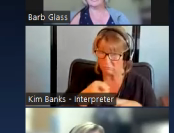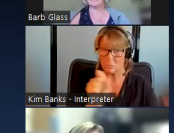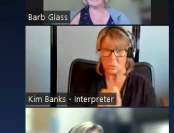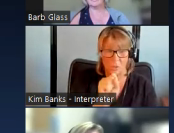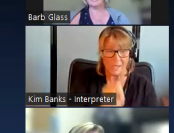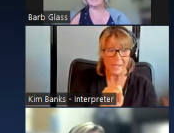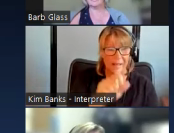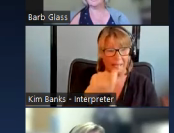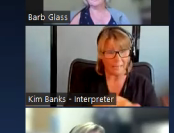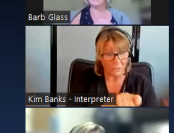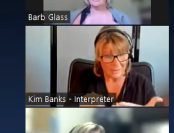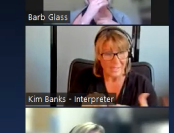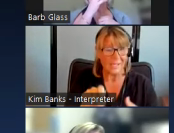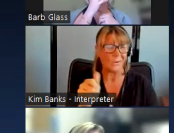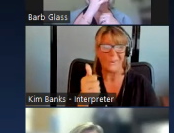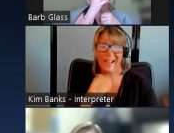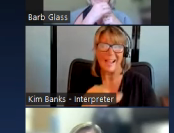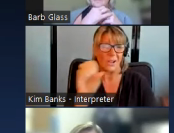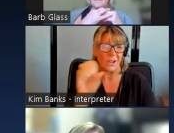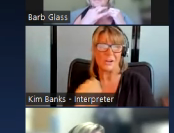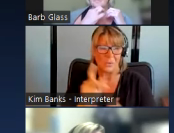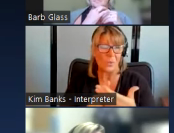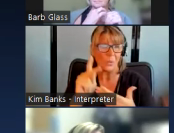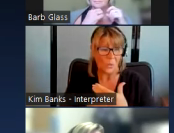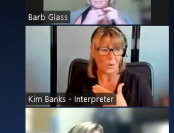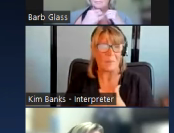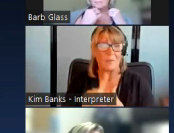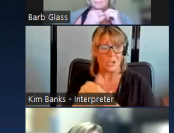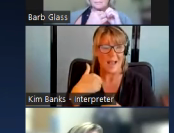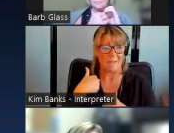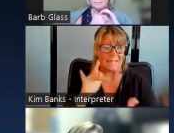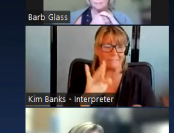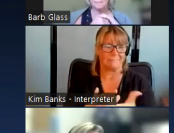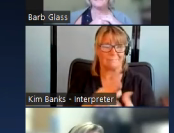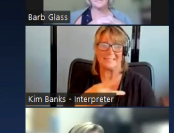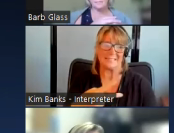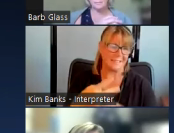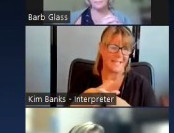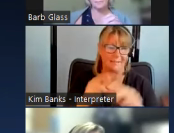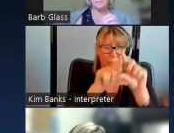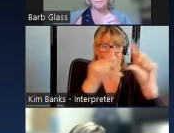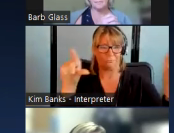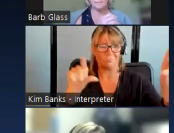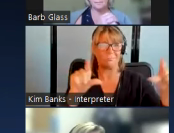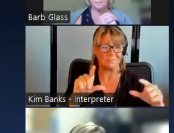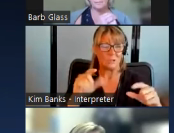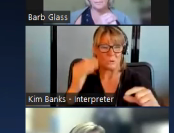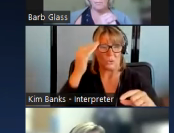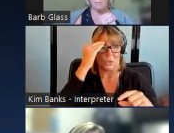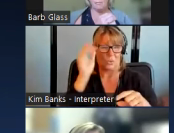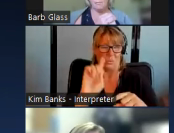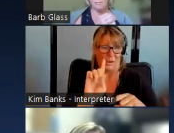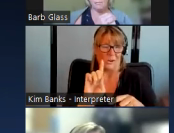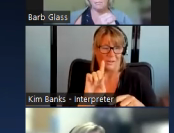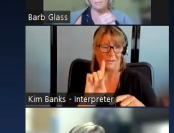any Ontario program, you should probably have that bookmarked and know where that is at all